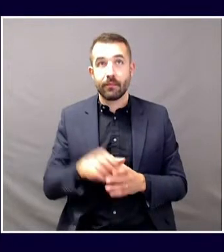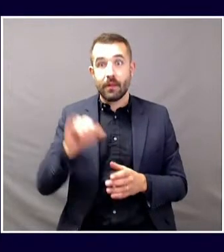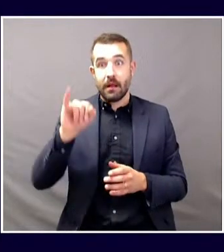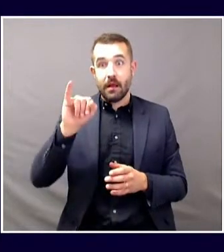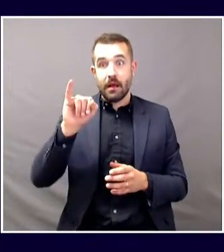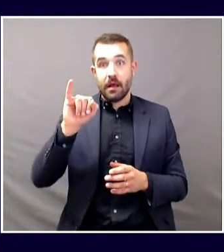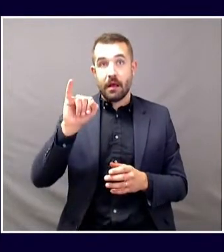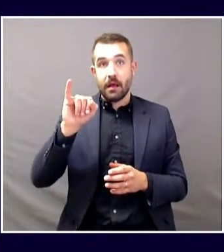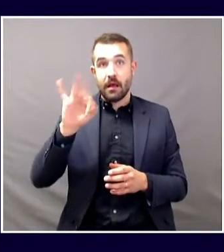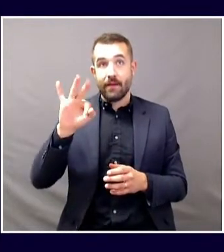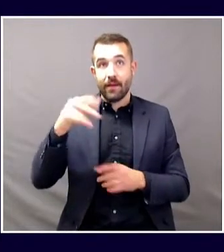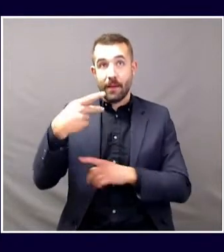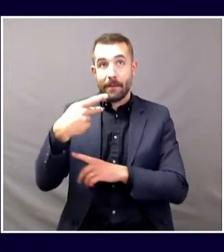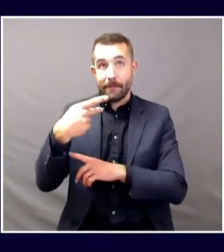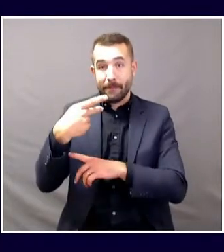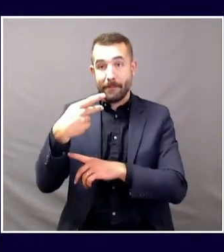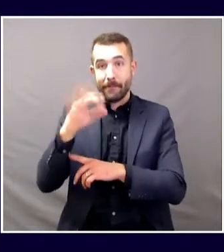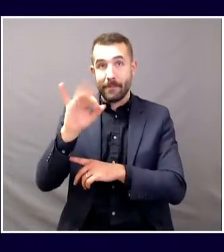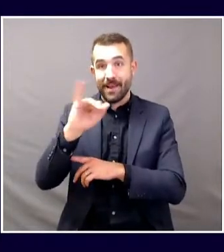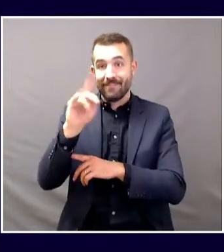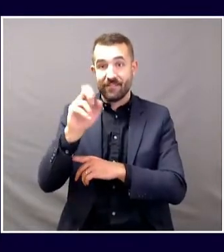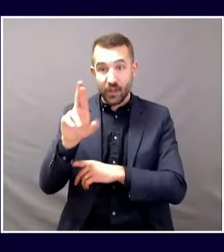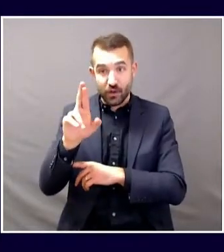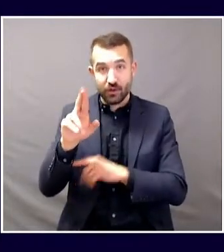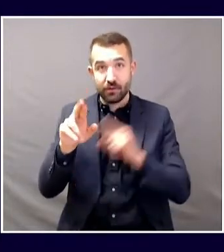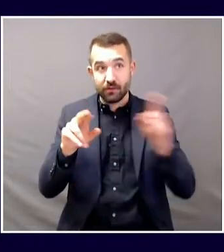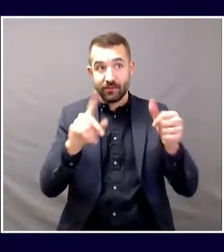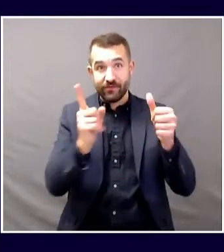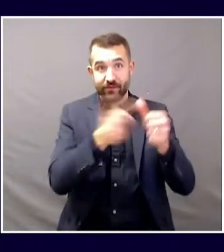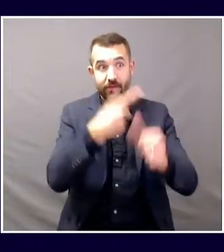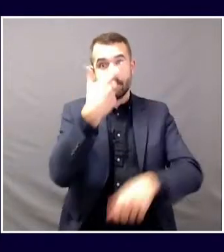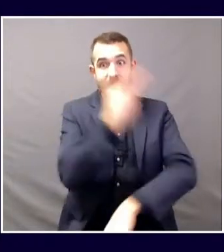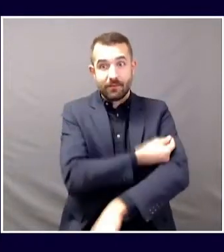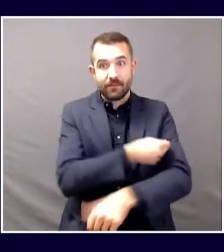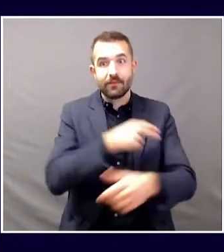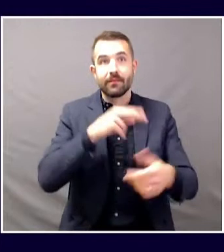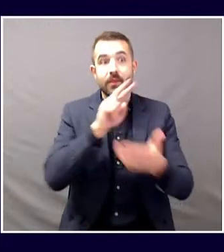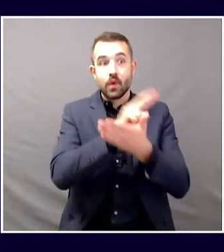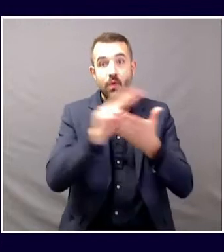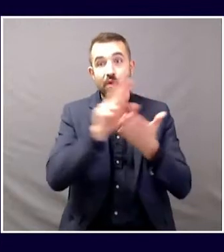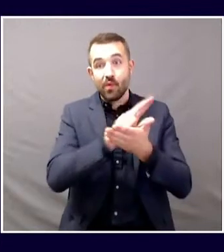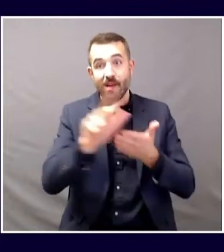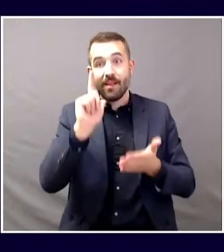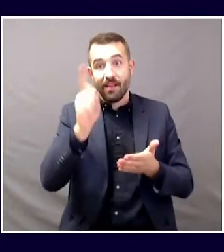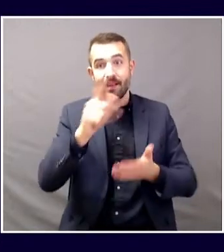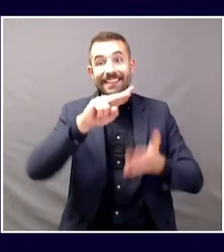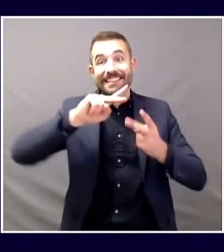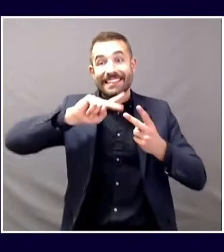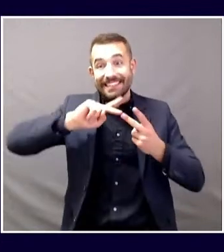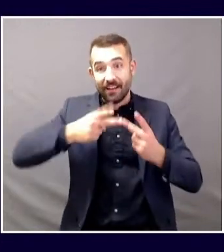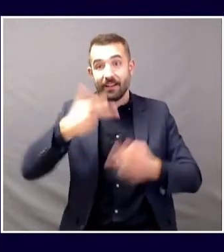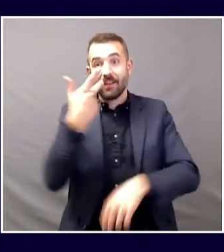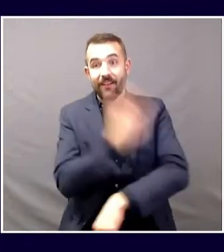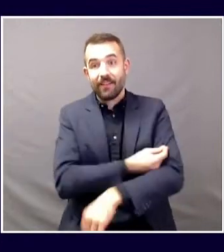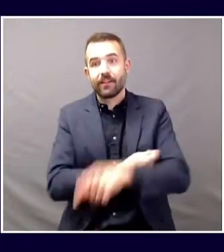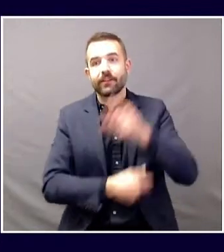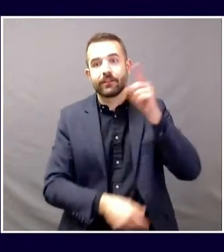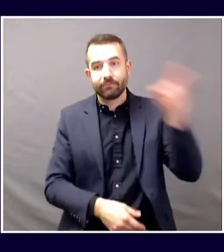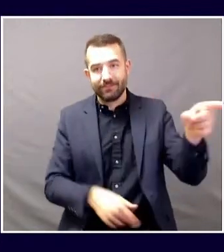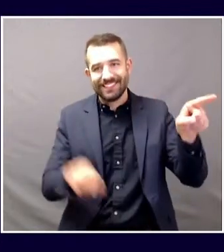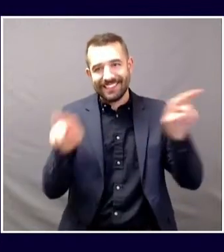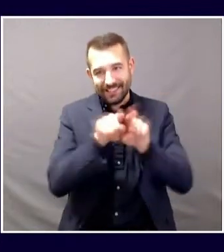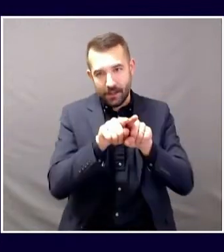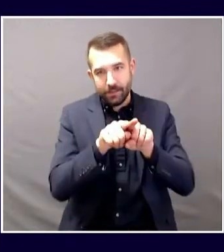later. If subsequent vaccines are approved or authorized, based on what I've been briefed out on, that same process